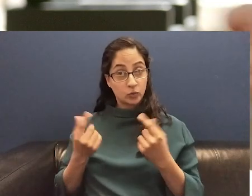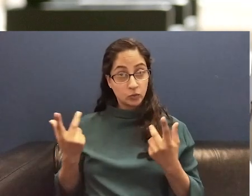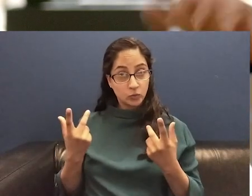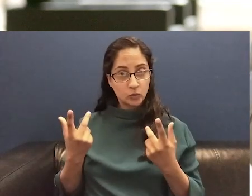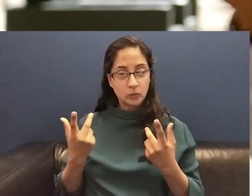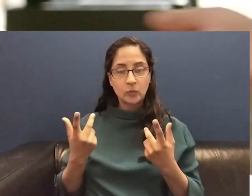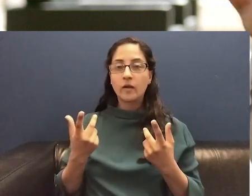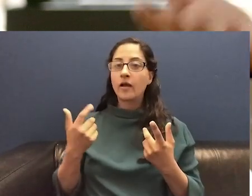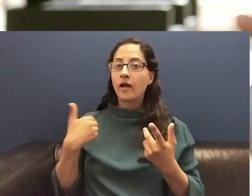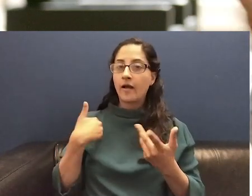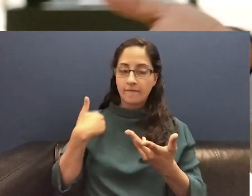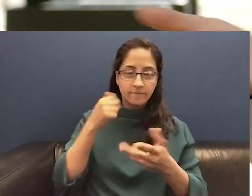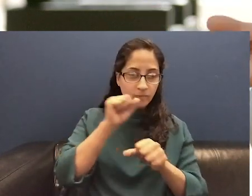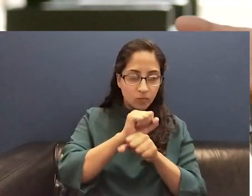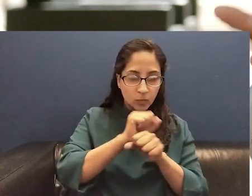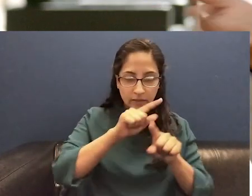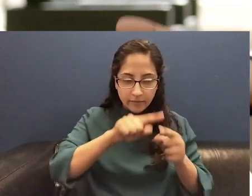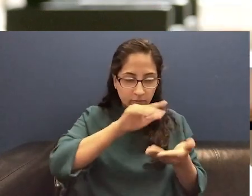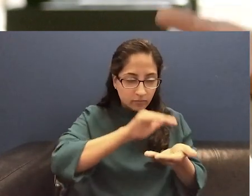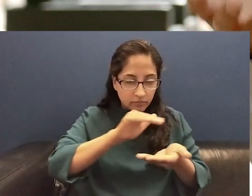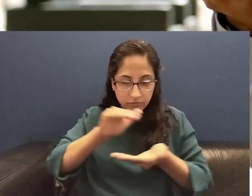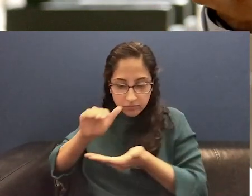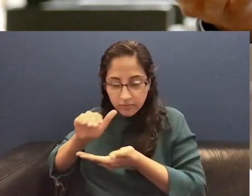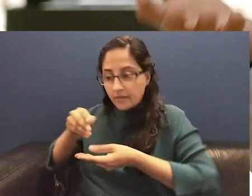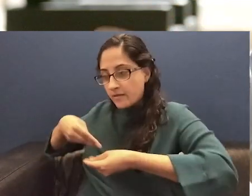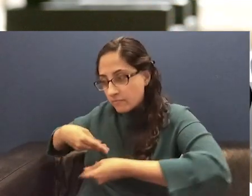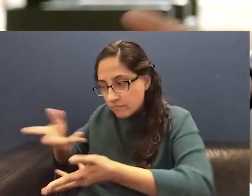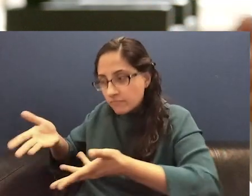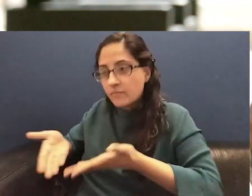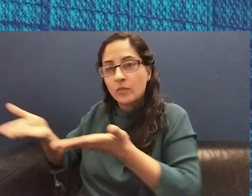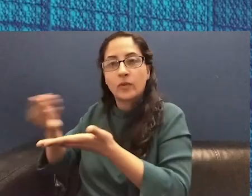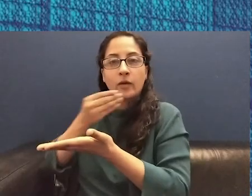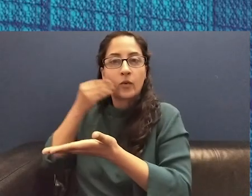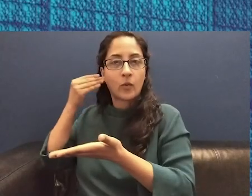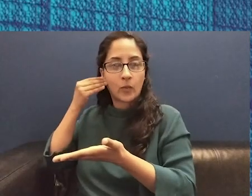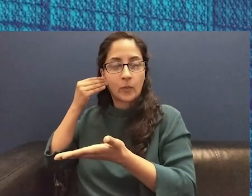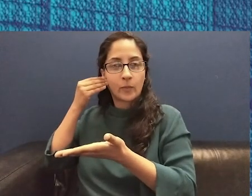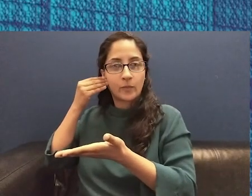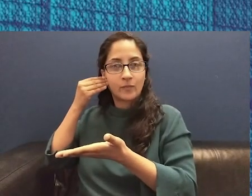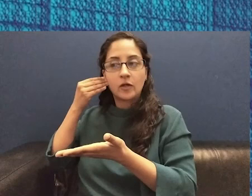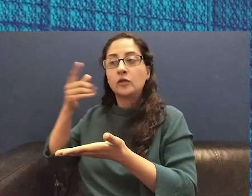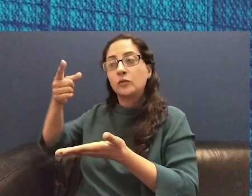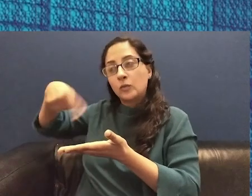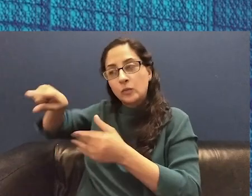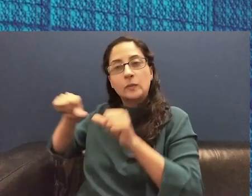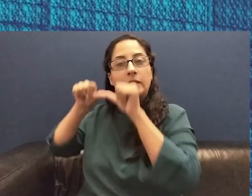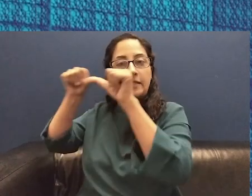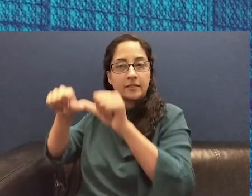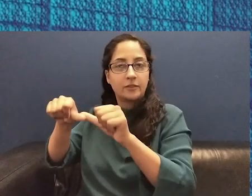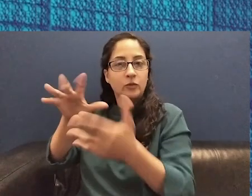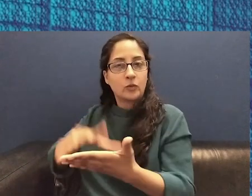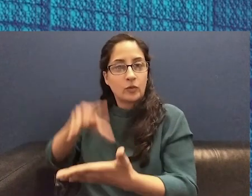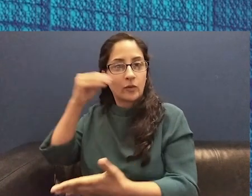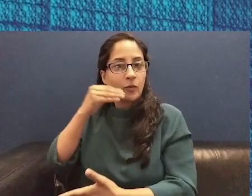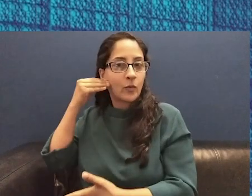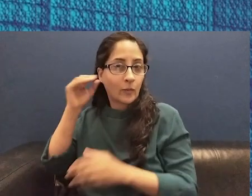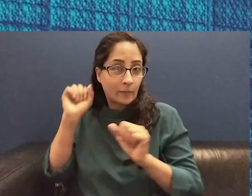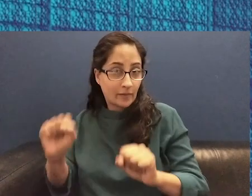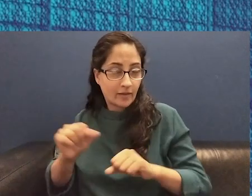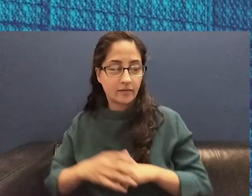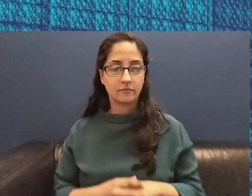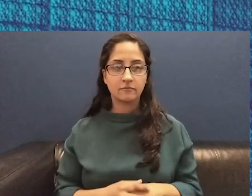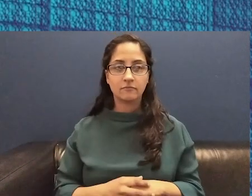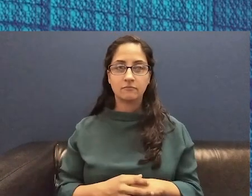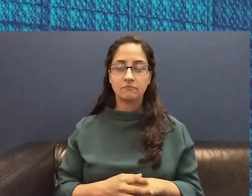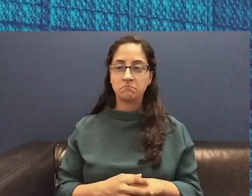how could they pivot to a more distance education modality. One of the really interesting innovations was